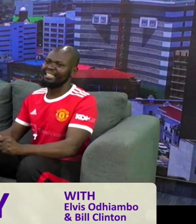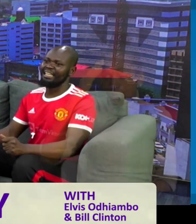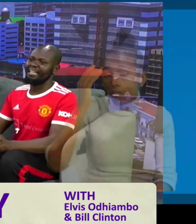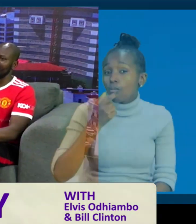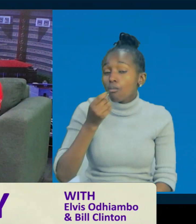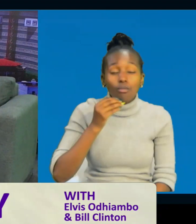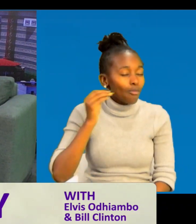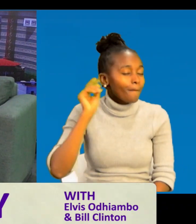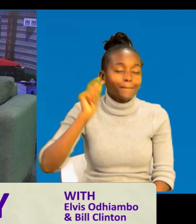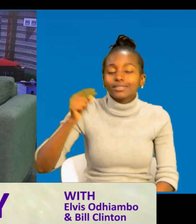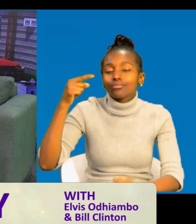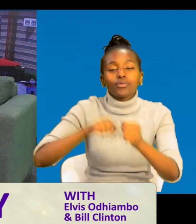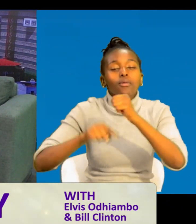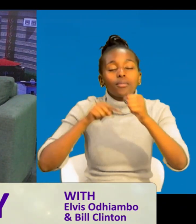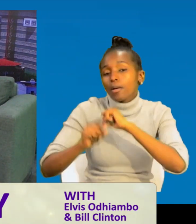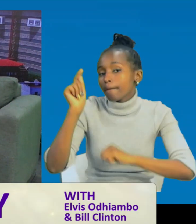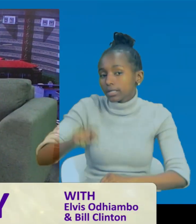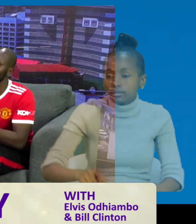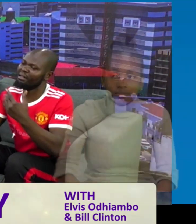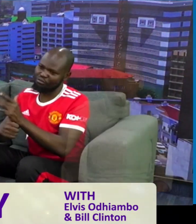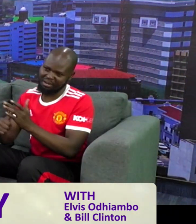ni lazima wafunge. Alright.